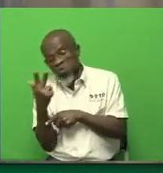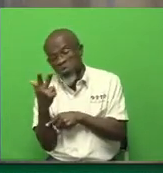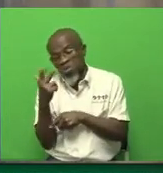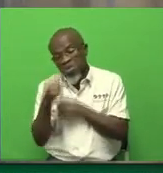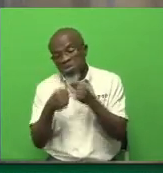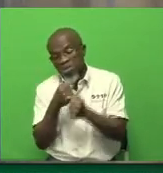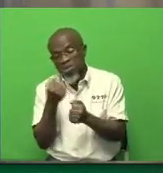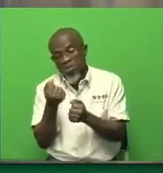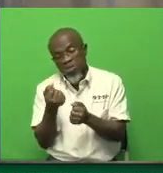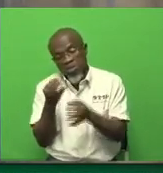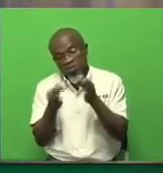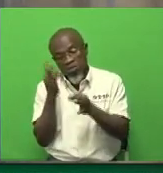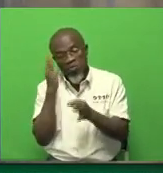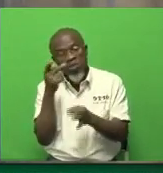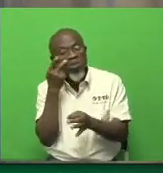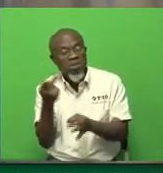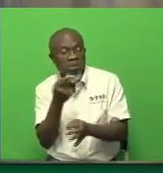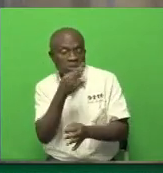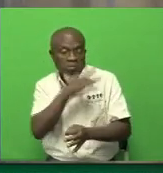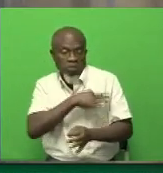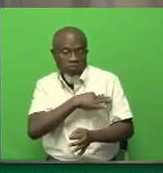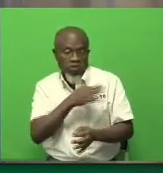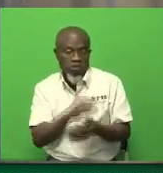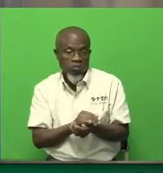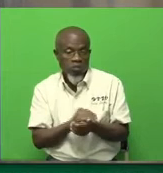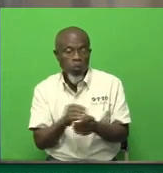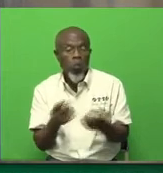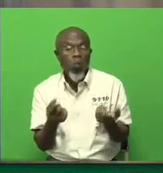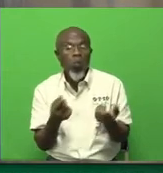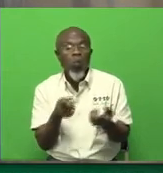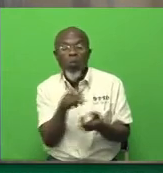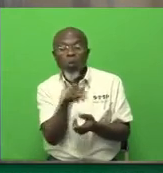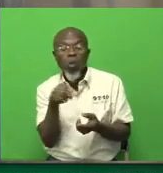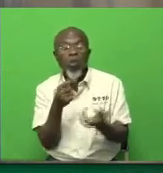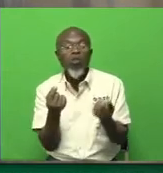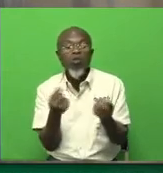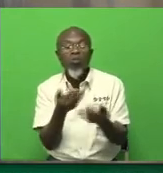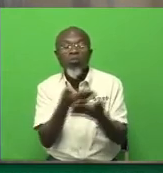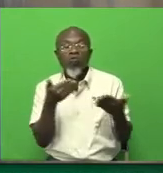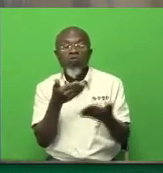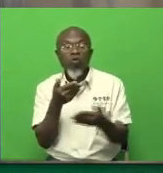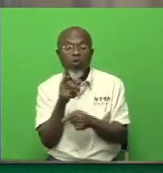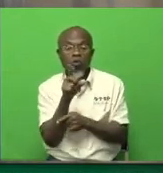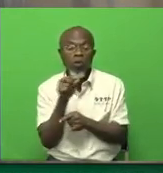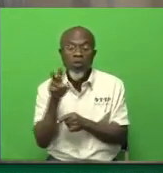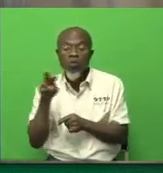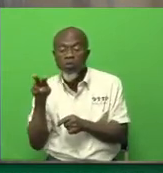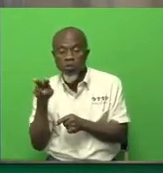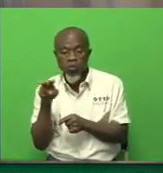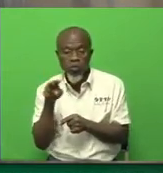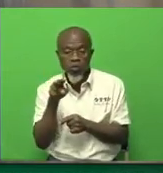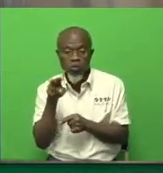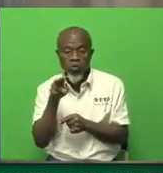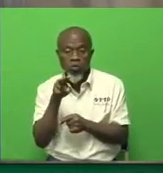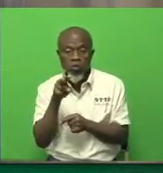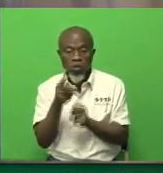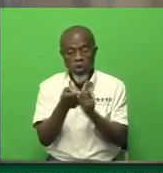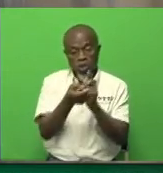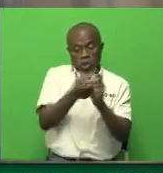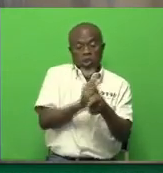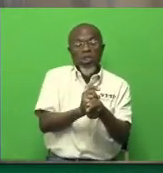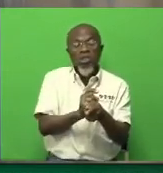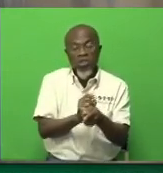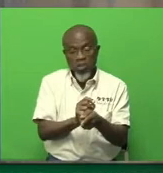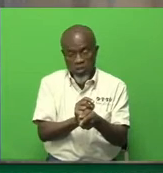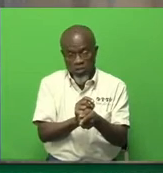what um they have done before 2022 to reverse a significant incentives introduced from 2011 to